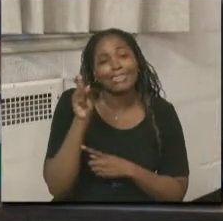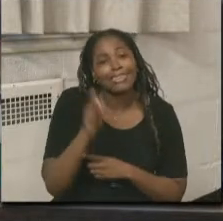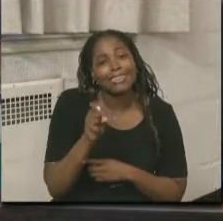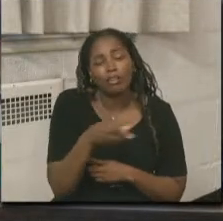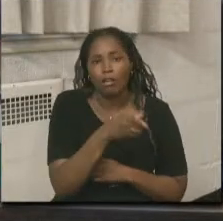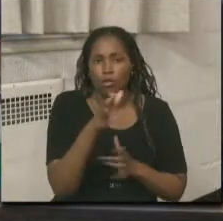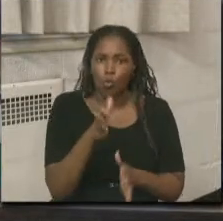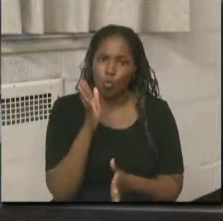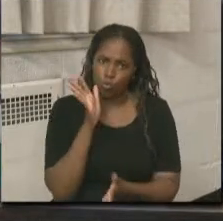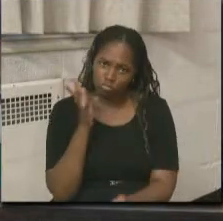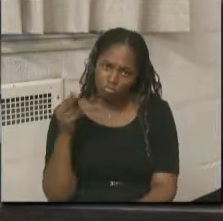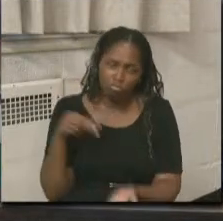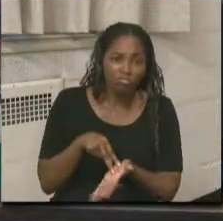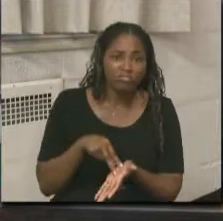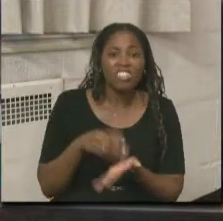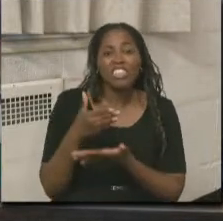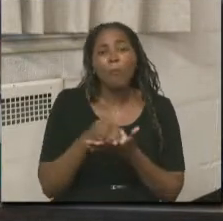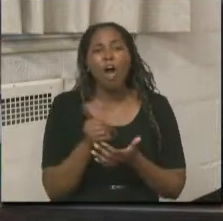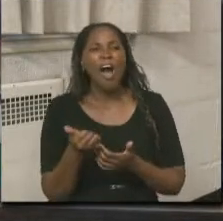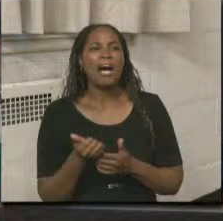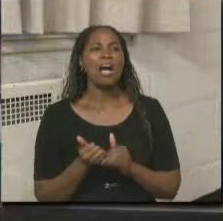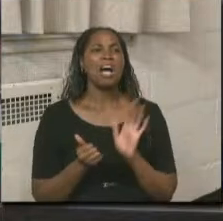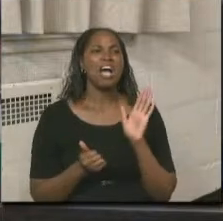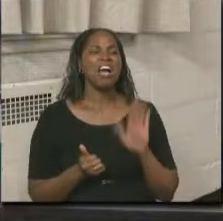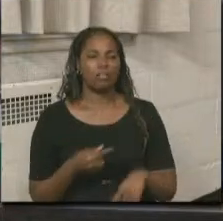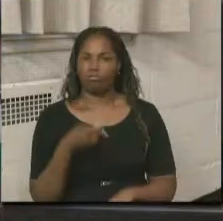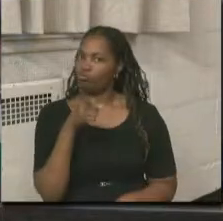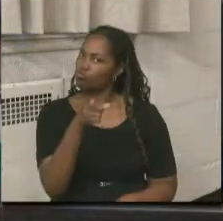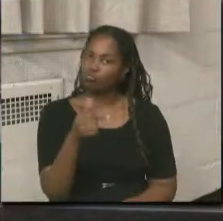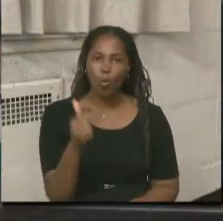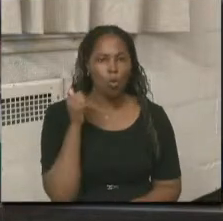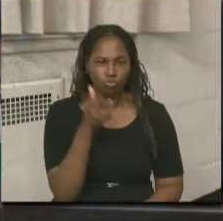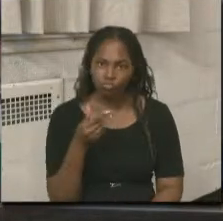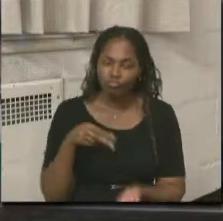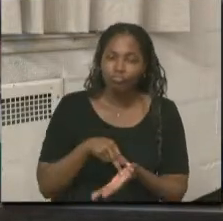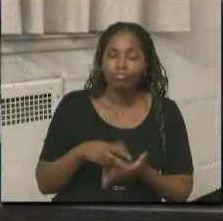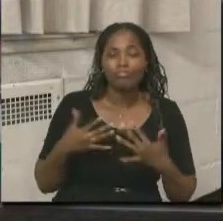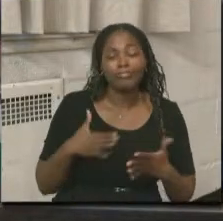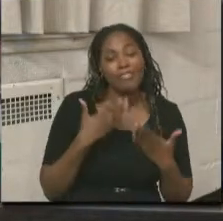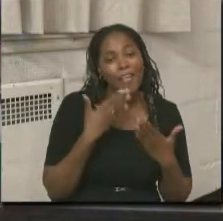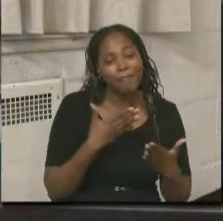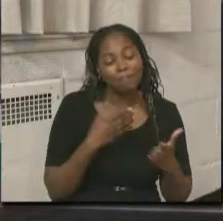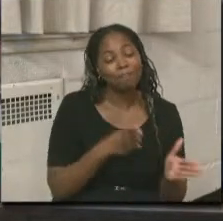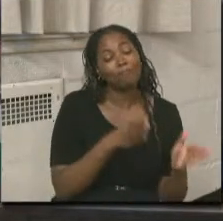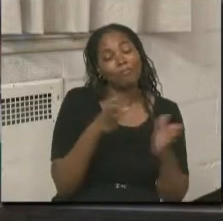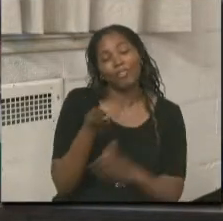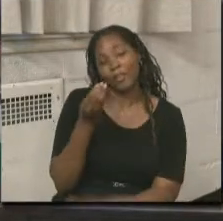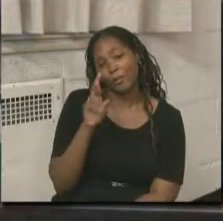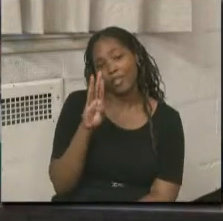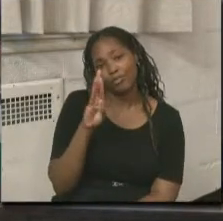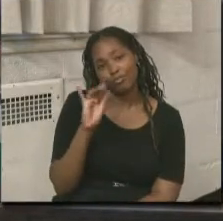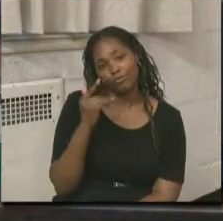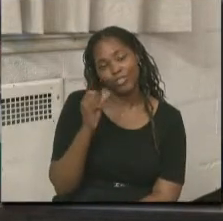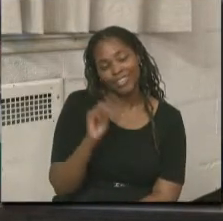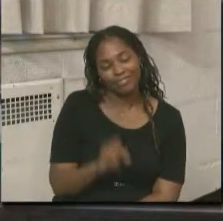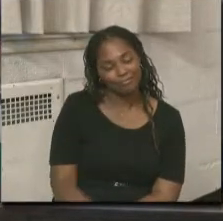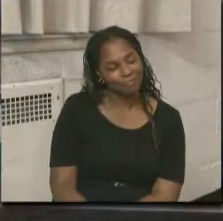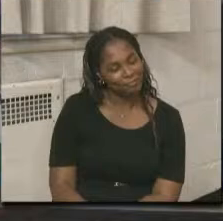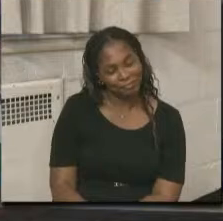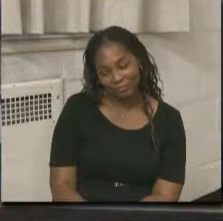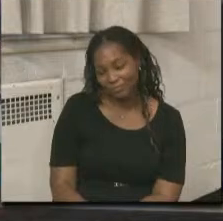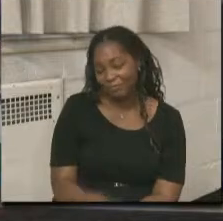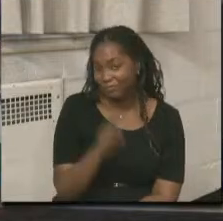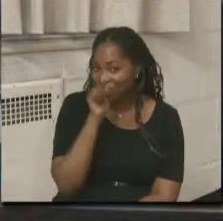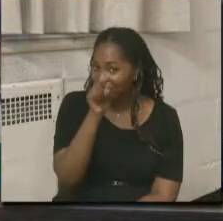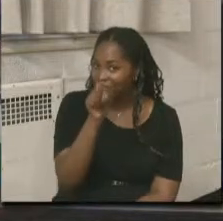others might not. So thank you for that. And Mr. Briggs, oh man, I have enjoyed working with